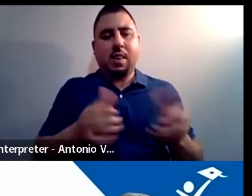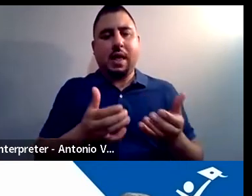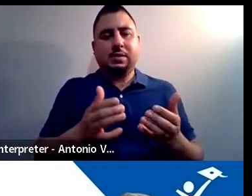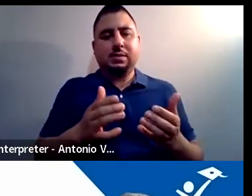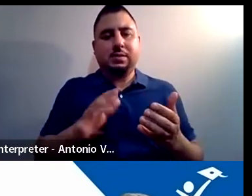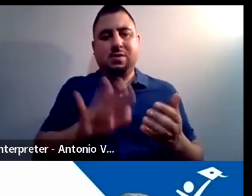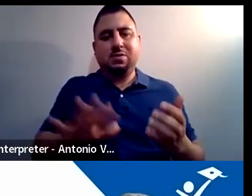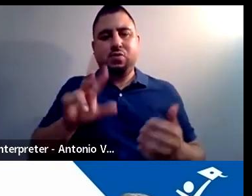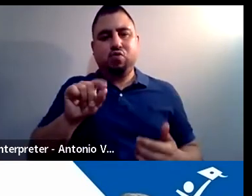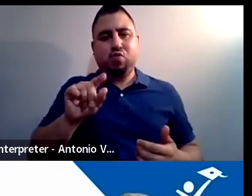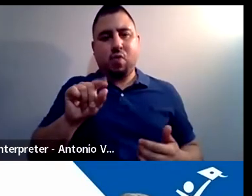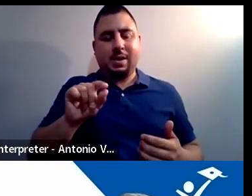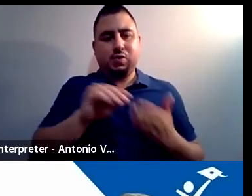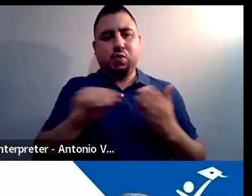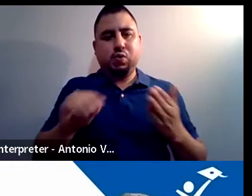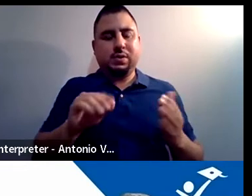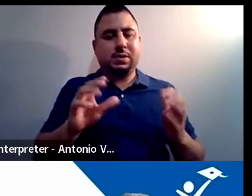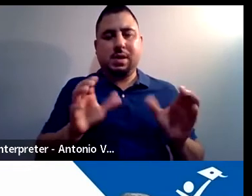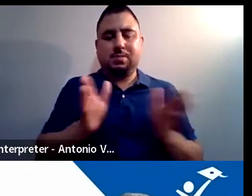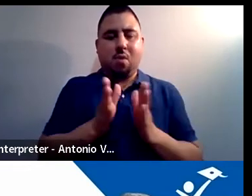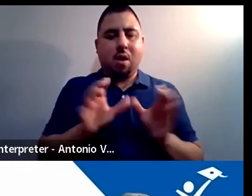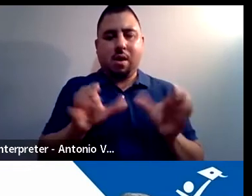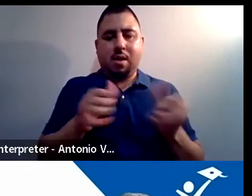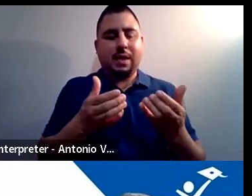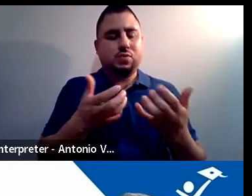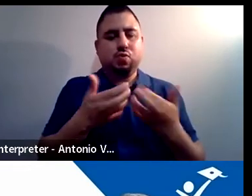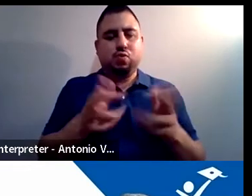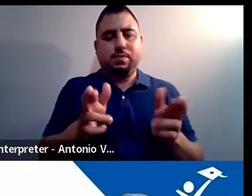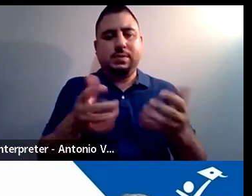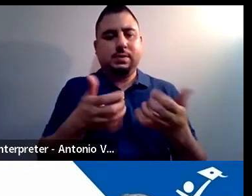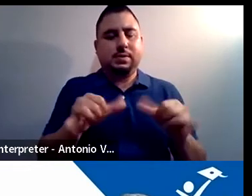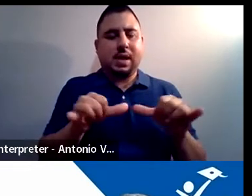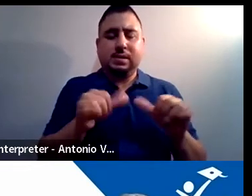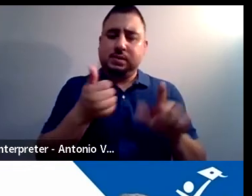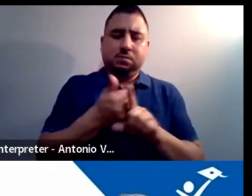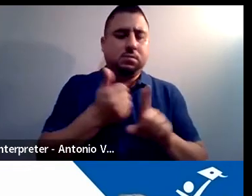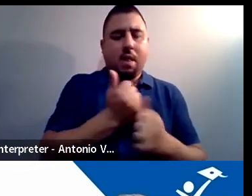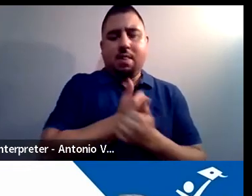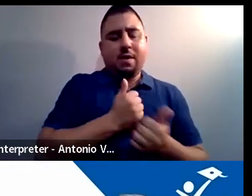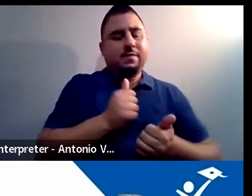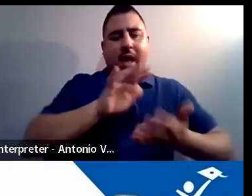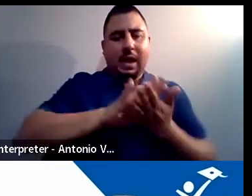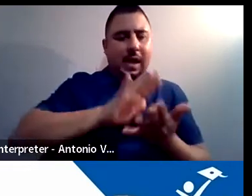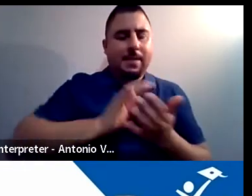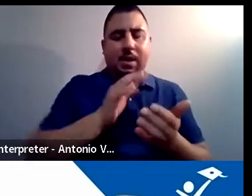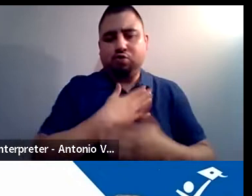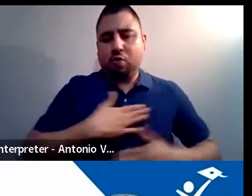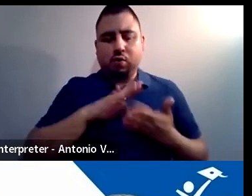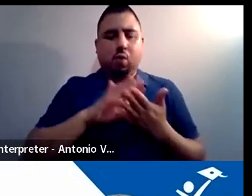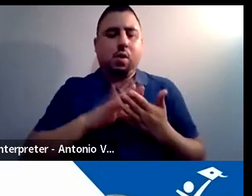just 20, a small class size, and benefits him academically. He loves his school and enjoys going